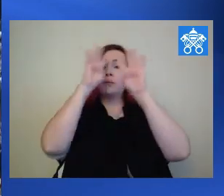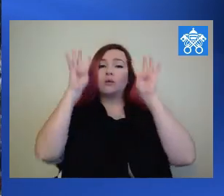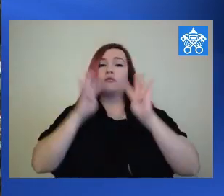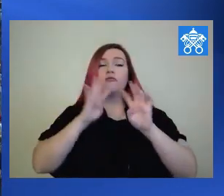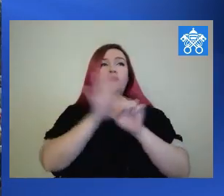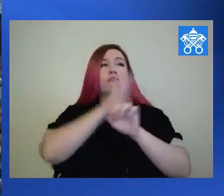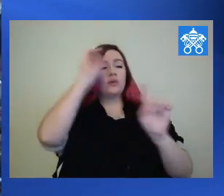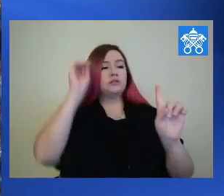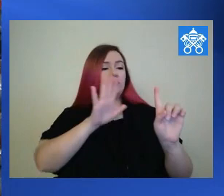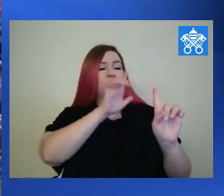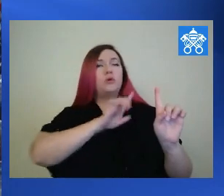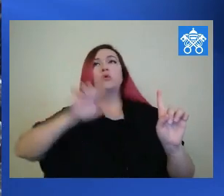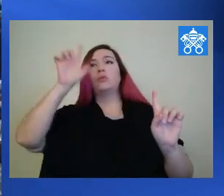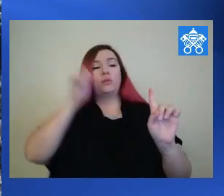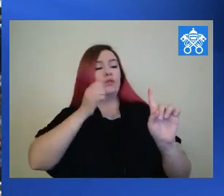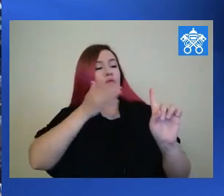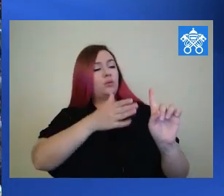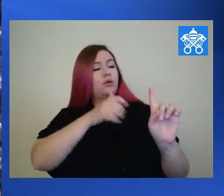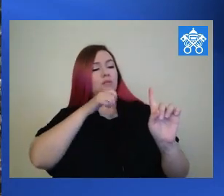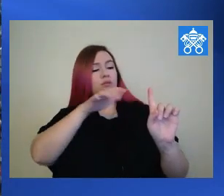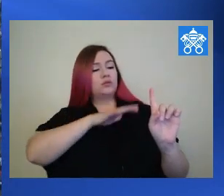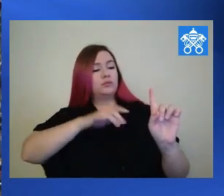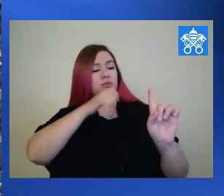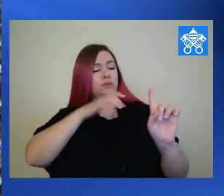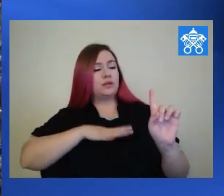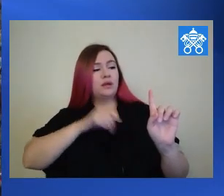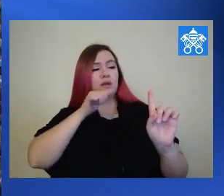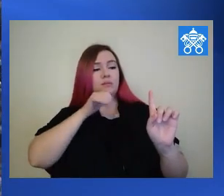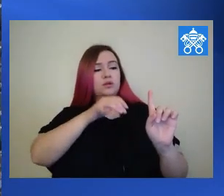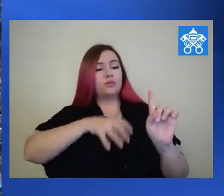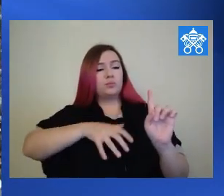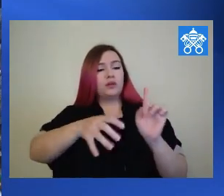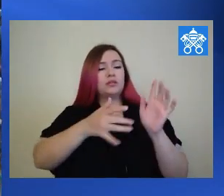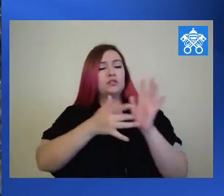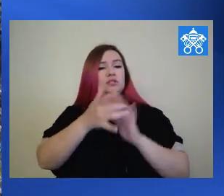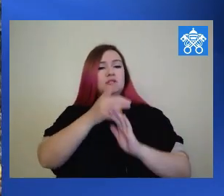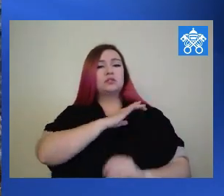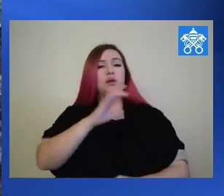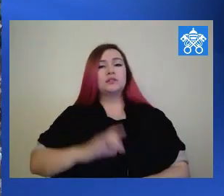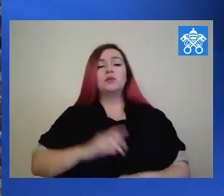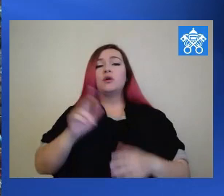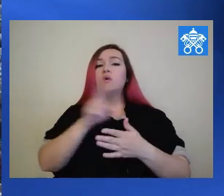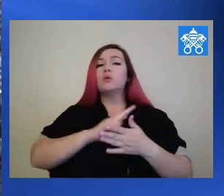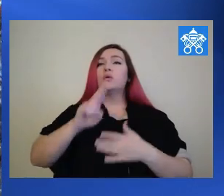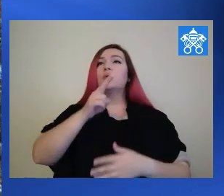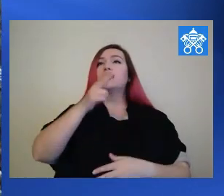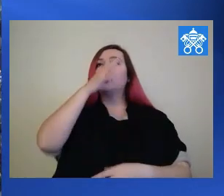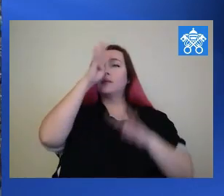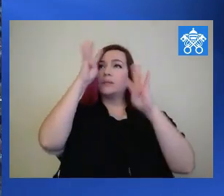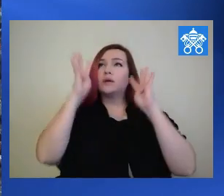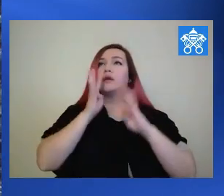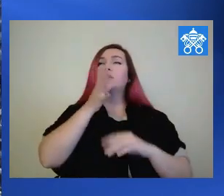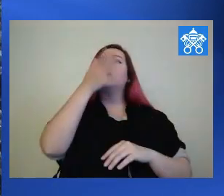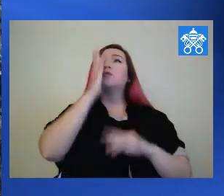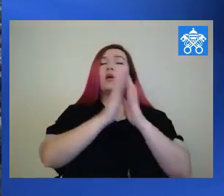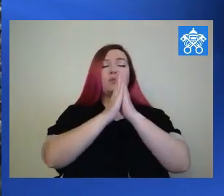e benedictus fructus ventris tui, Iesus. Santa Maria, Mater Dei, ora pro nobis peccatoribus, nunc et in